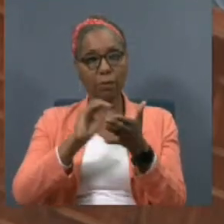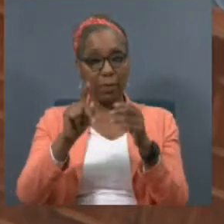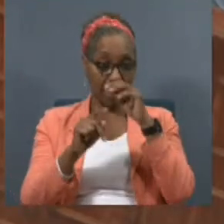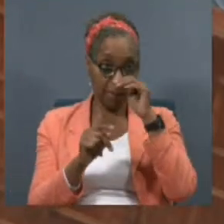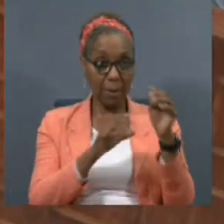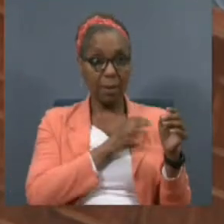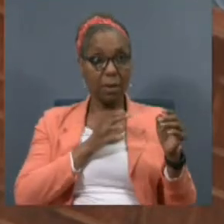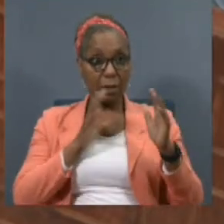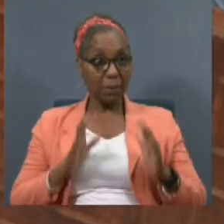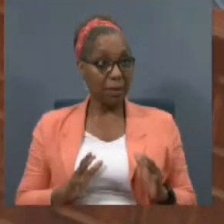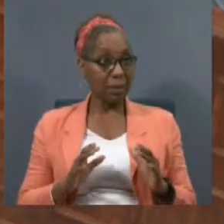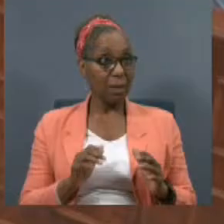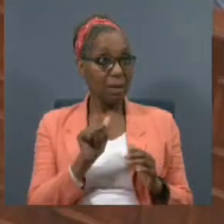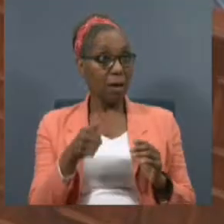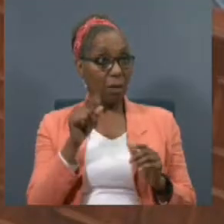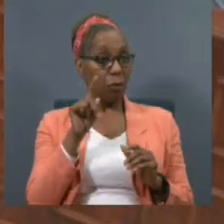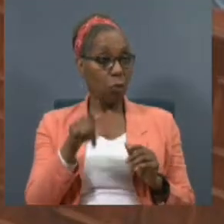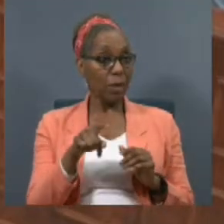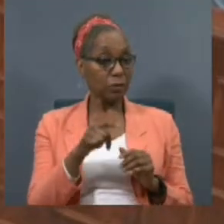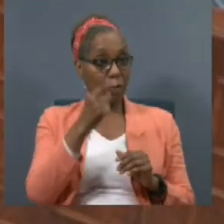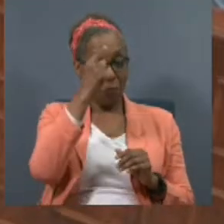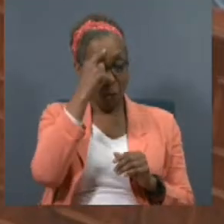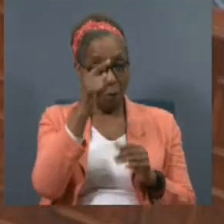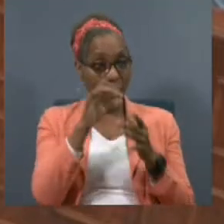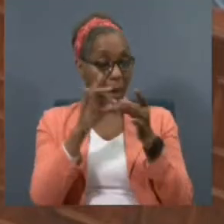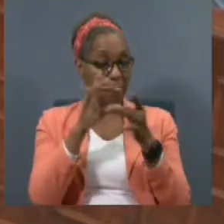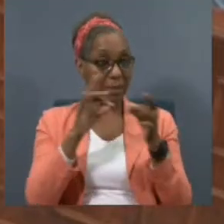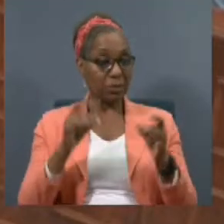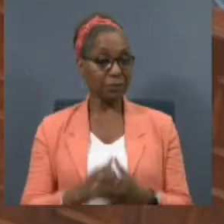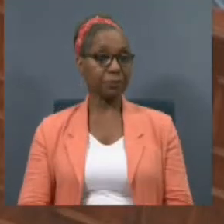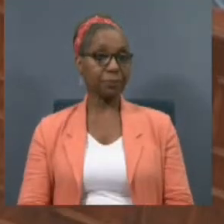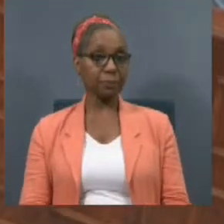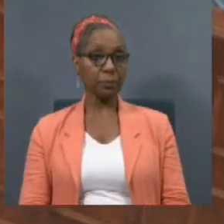Commissioners, any other questions, thoughts, comments?